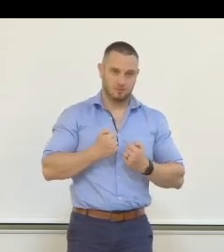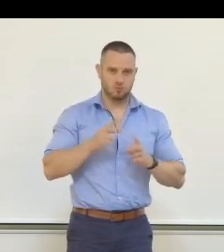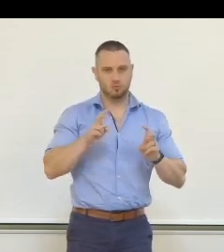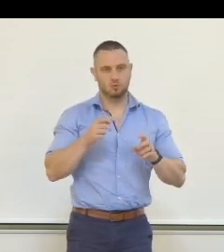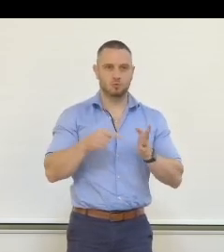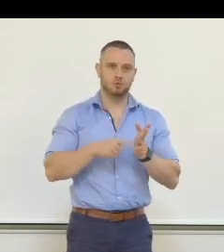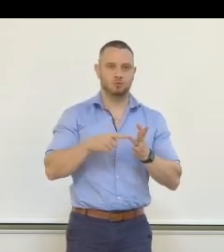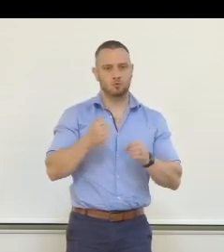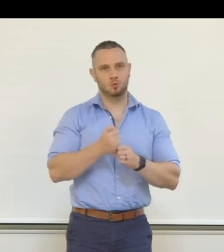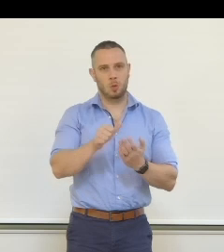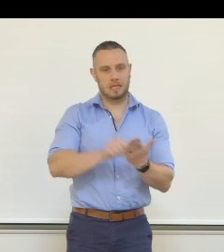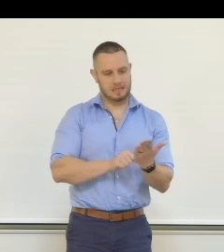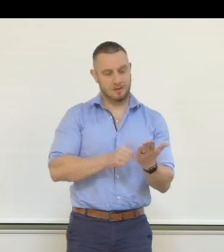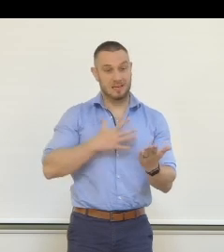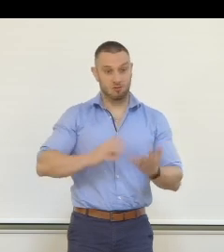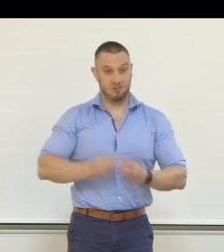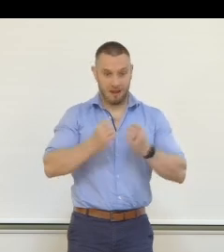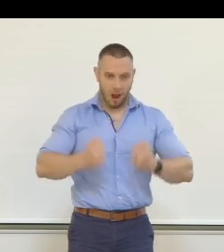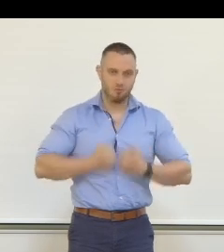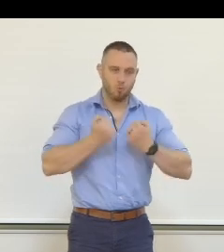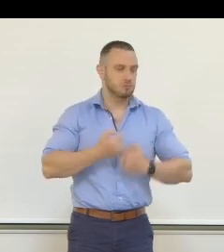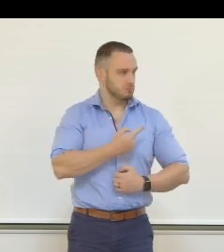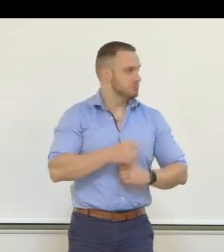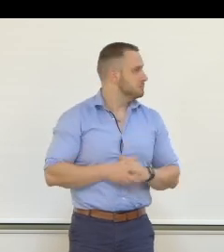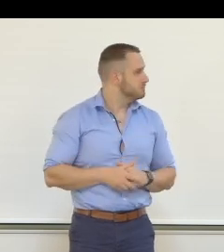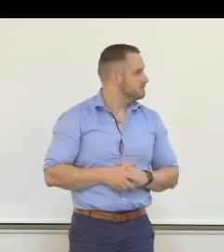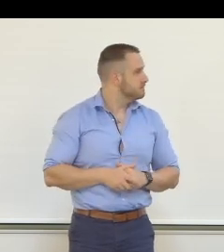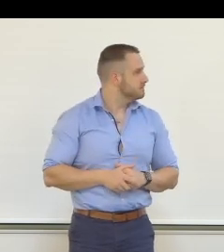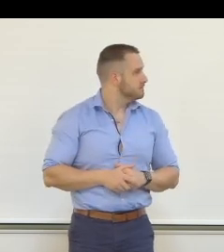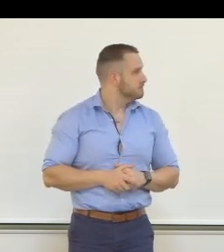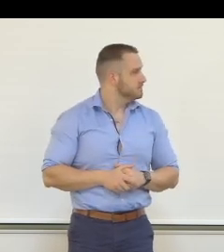was design our own racks. And a